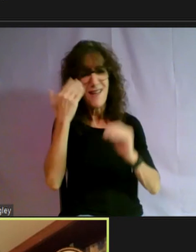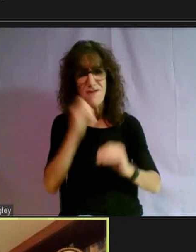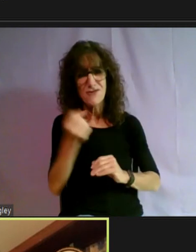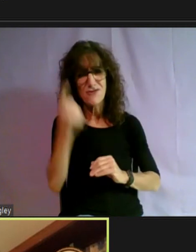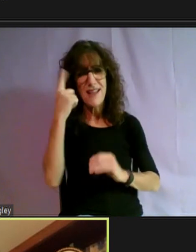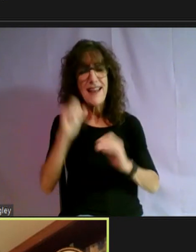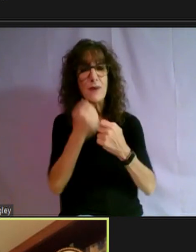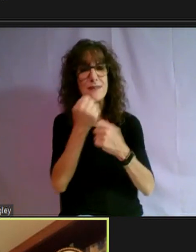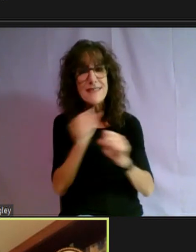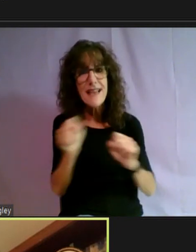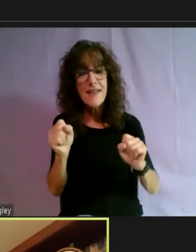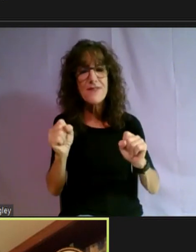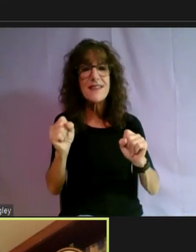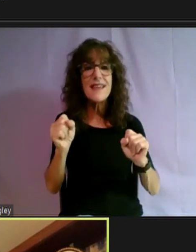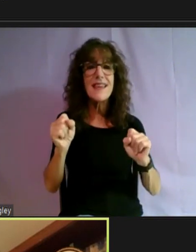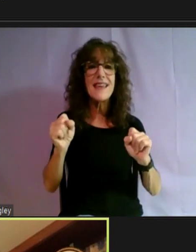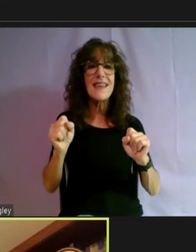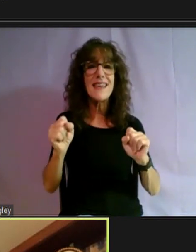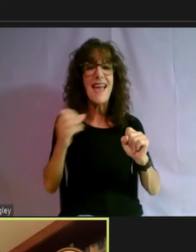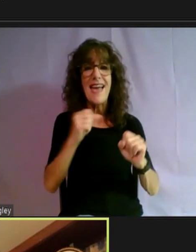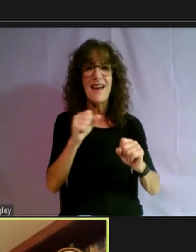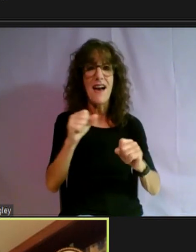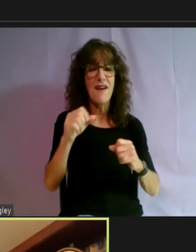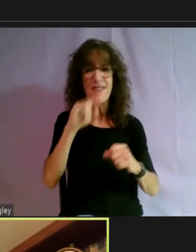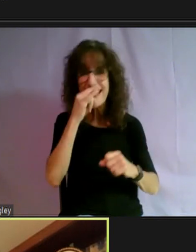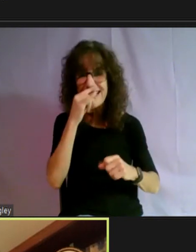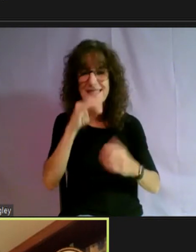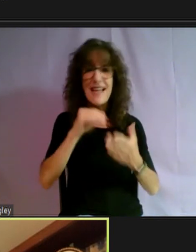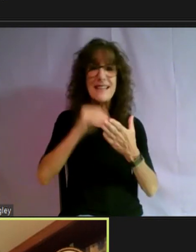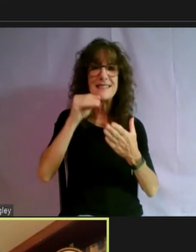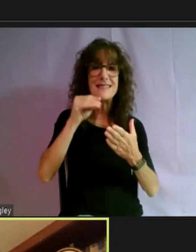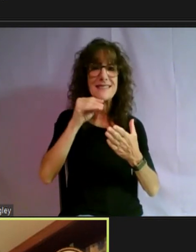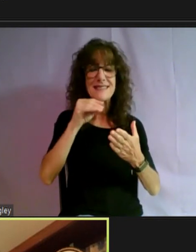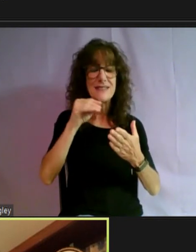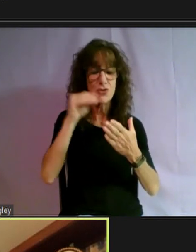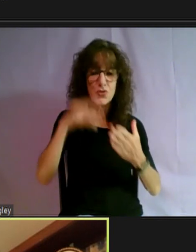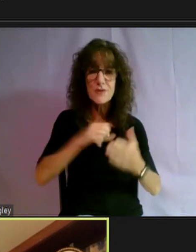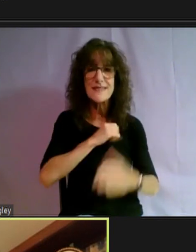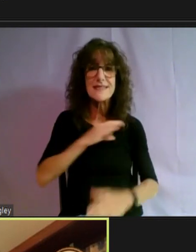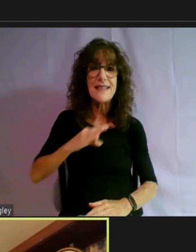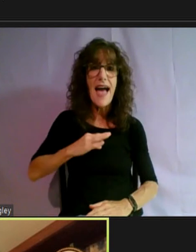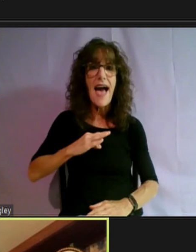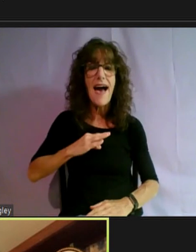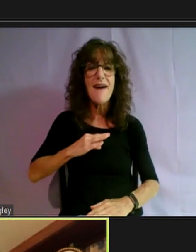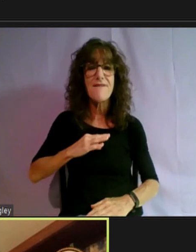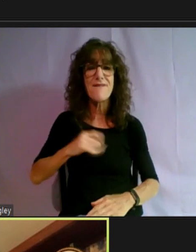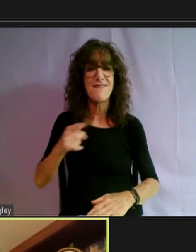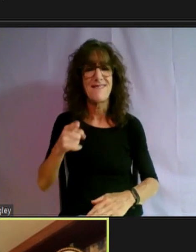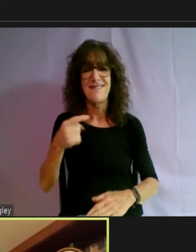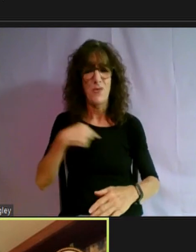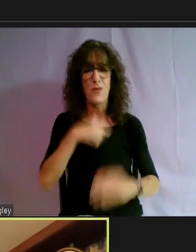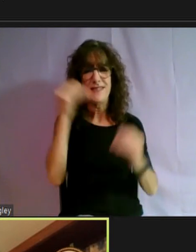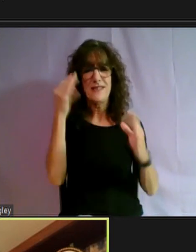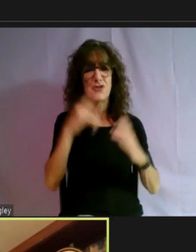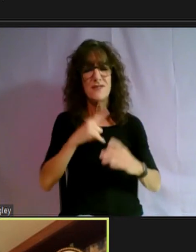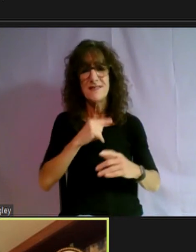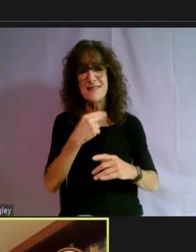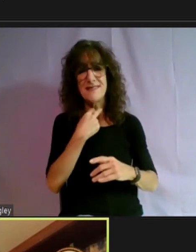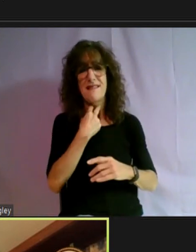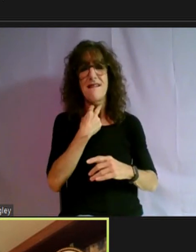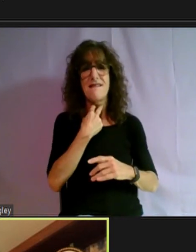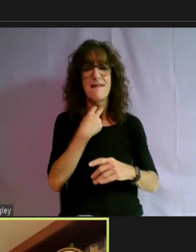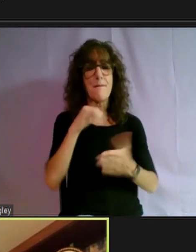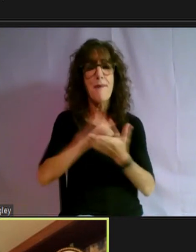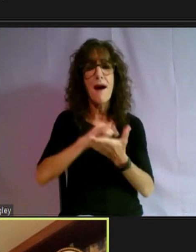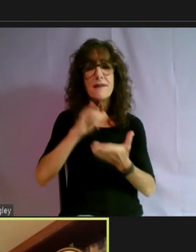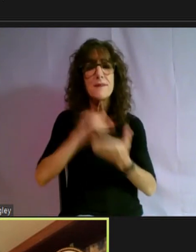our students and staff can be jeopardized during this pandemic. I feel like we as teachers are being put in an impossible position. How